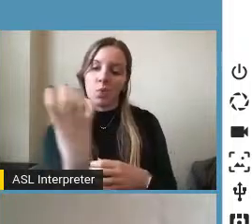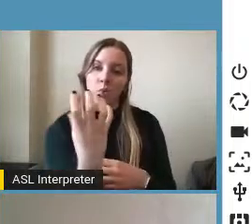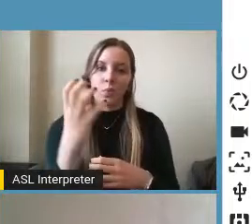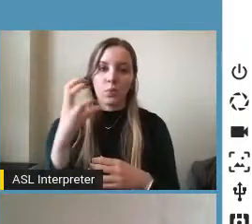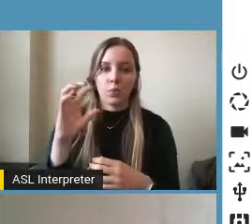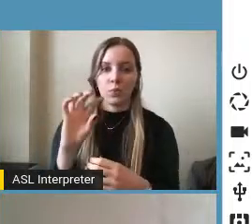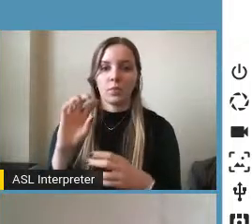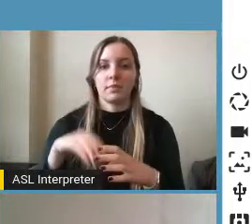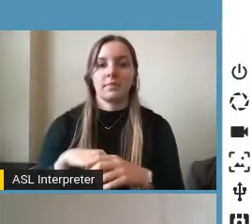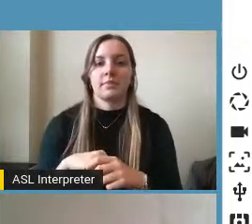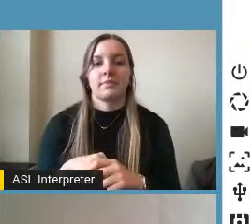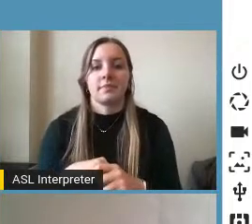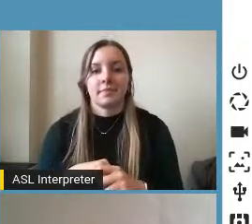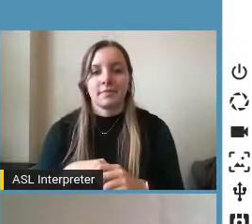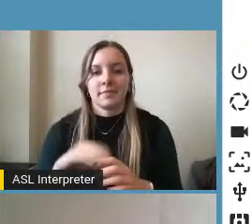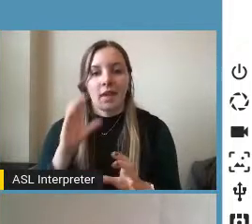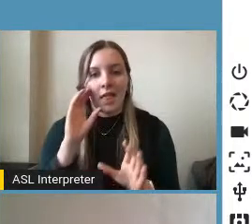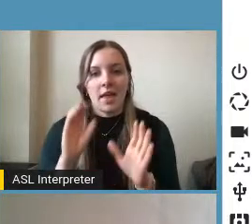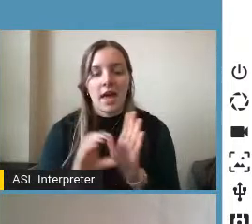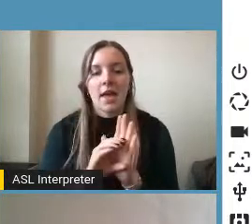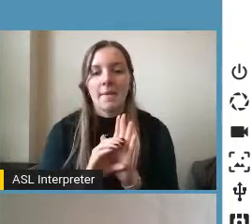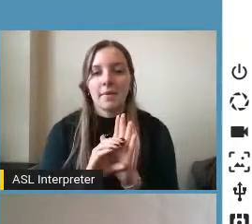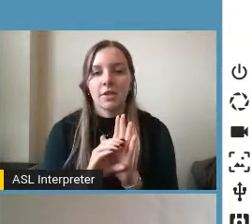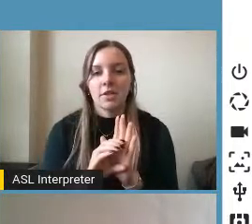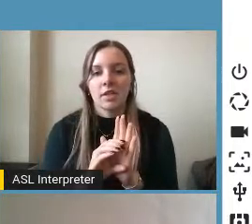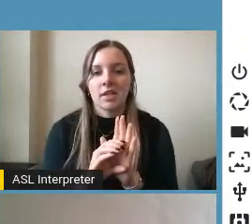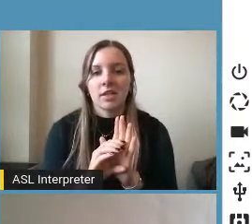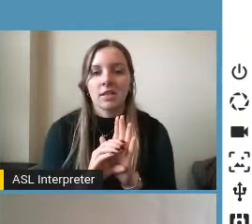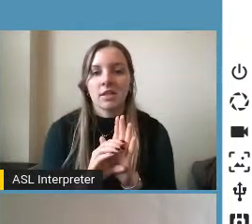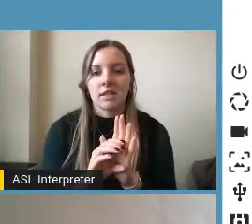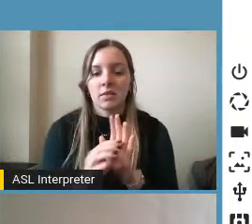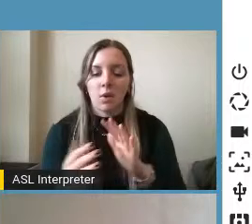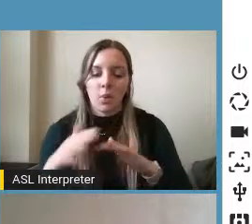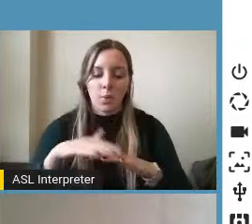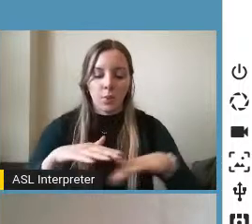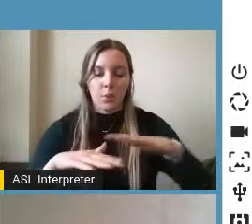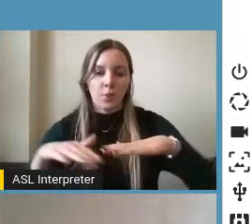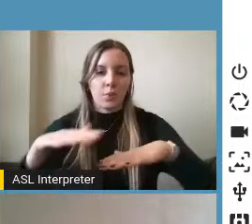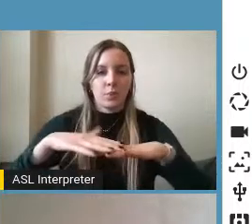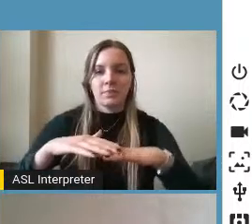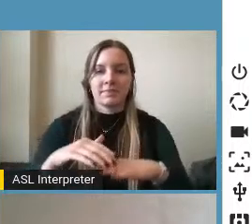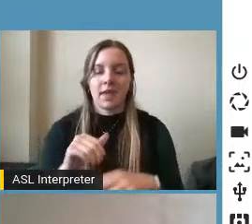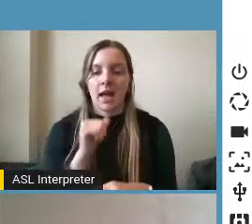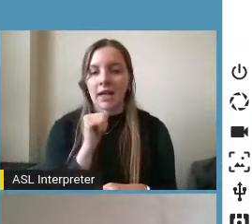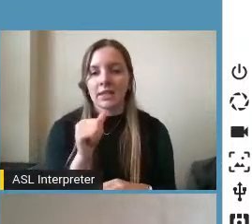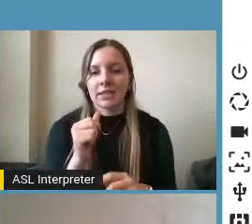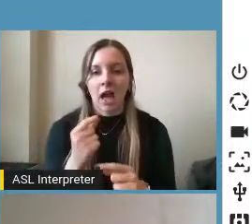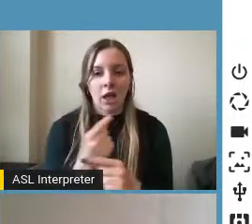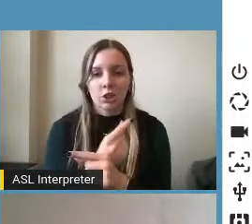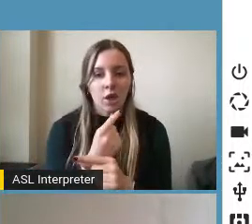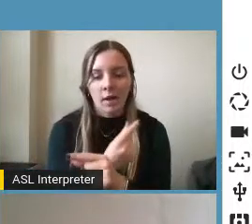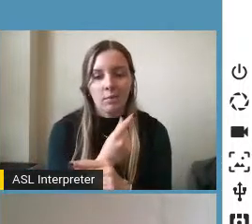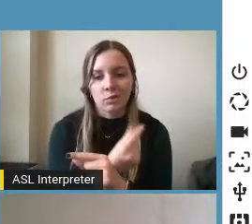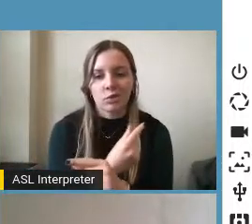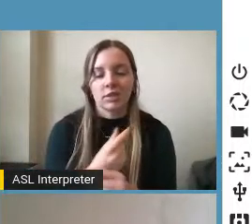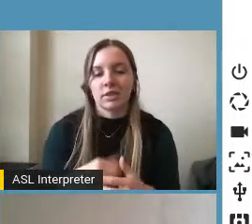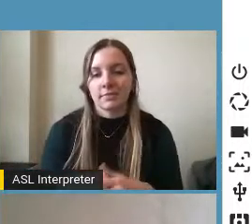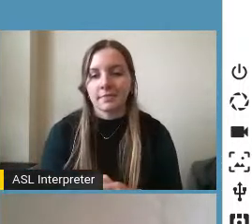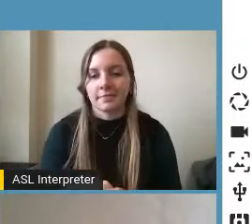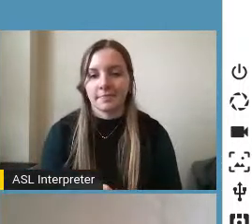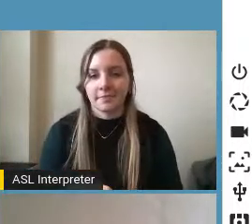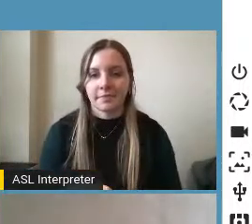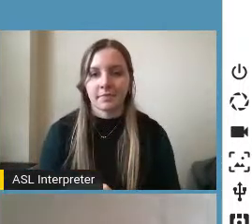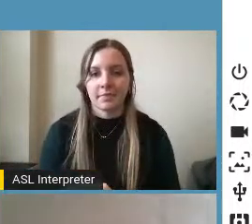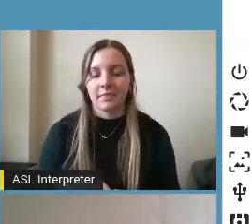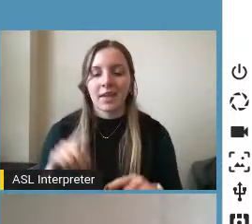a relationship to each other. There's no actual 3D, there's no geometry. And what that means is that I can't measure it, and there's